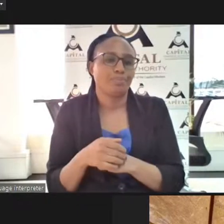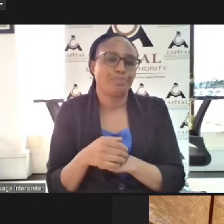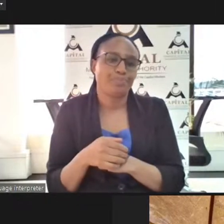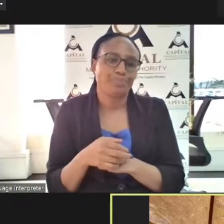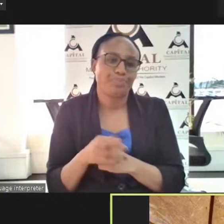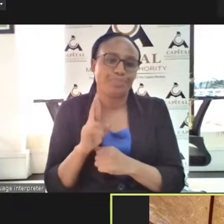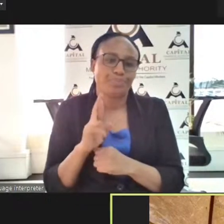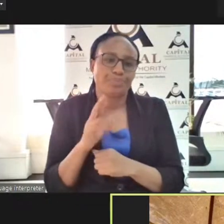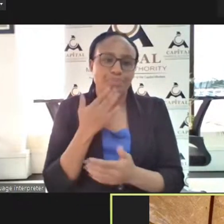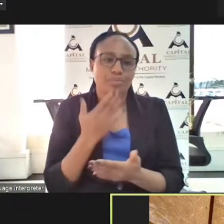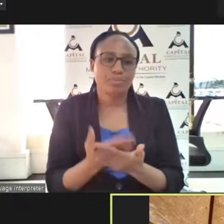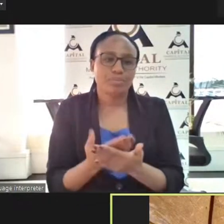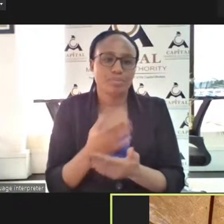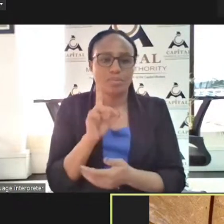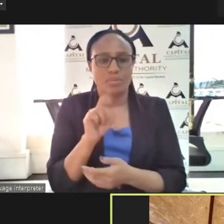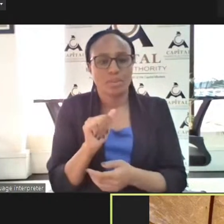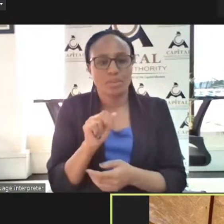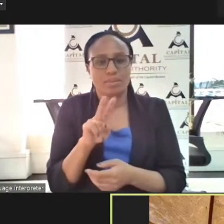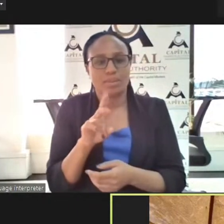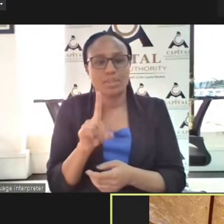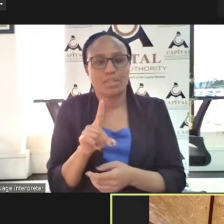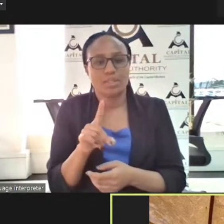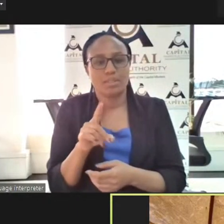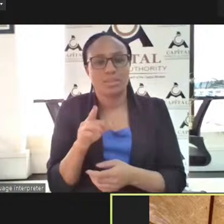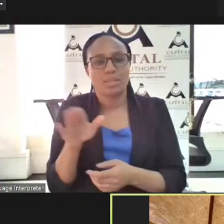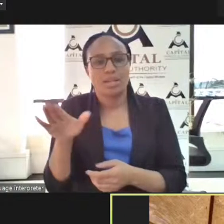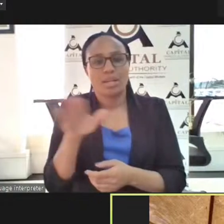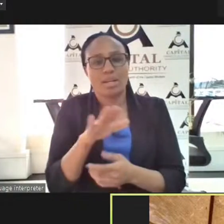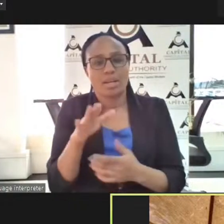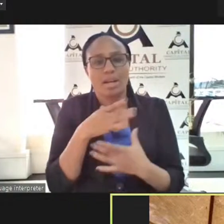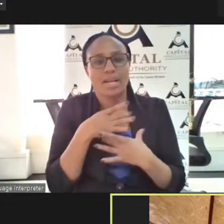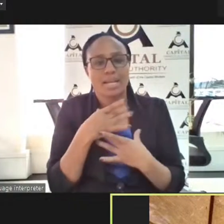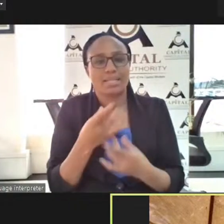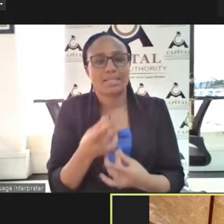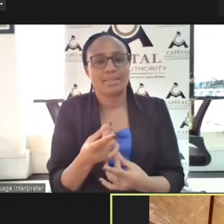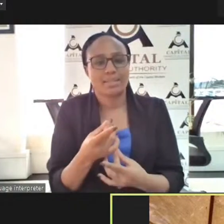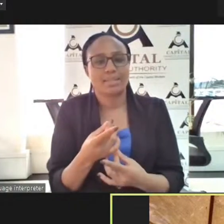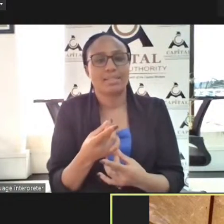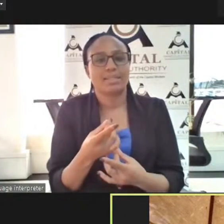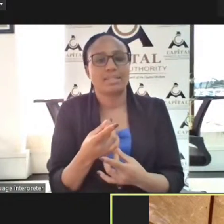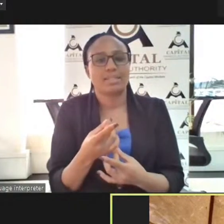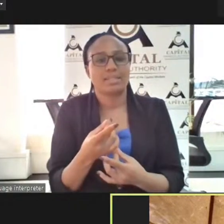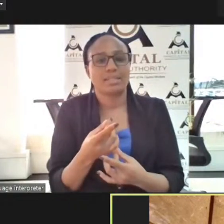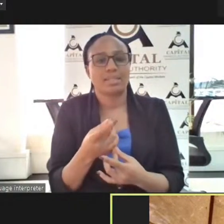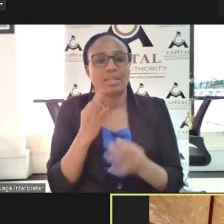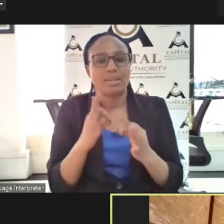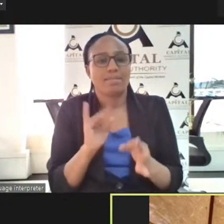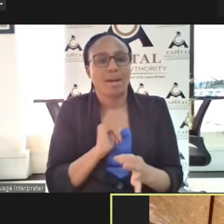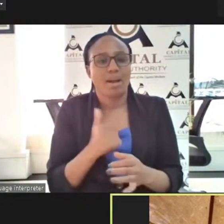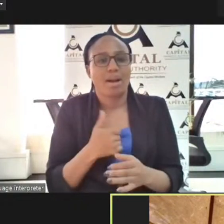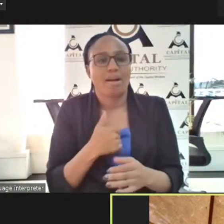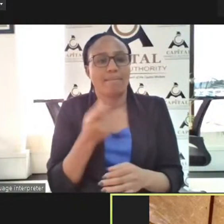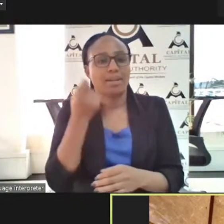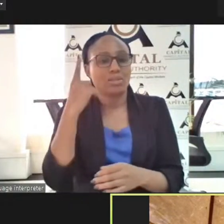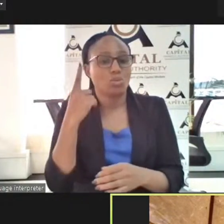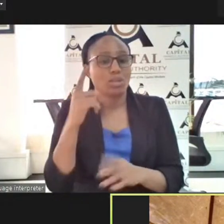Thanks, David. So in terms of interest, if I've understood the question